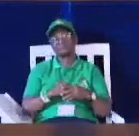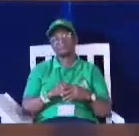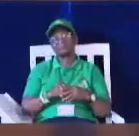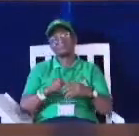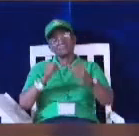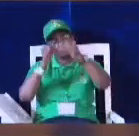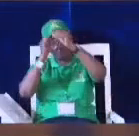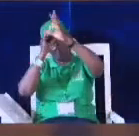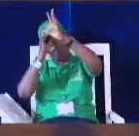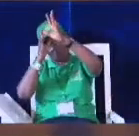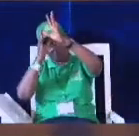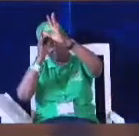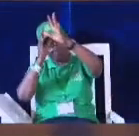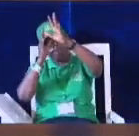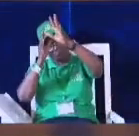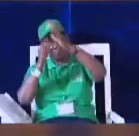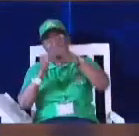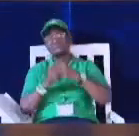Daddy.